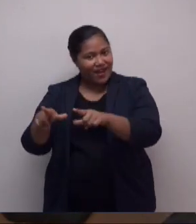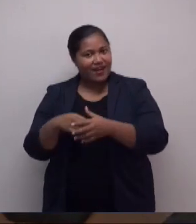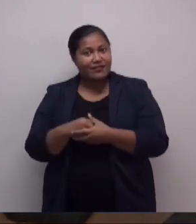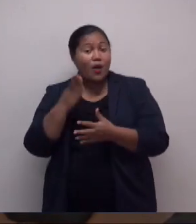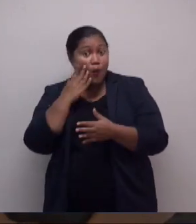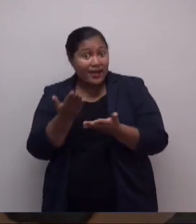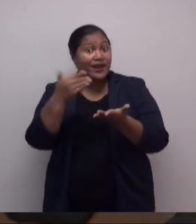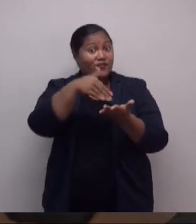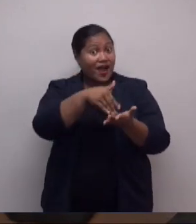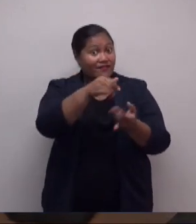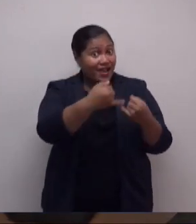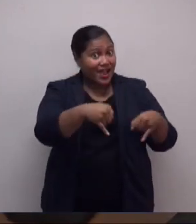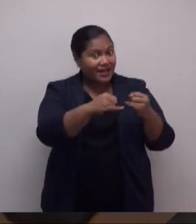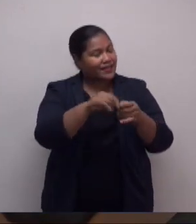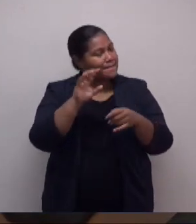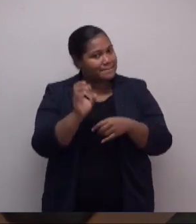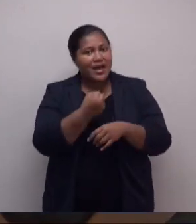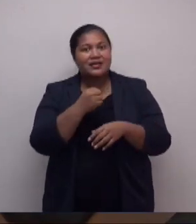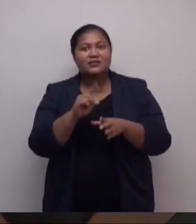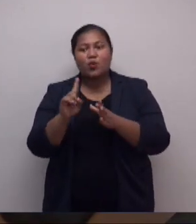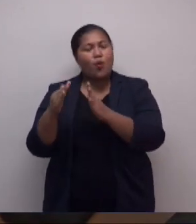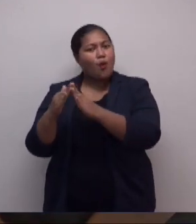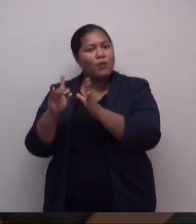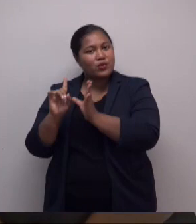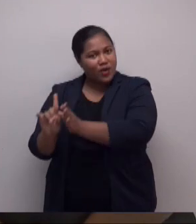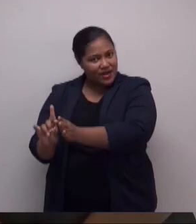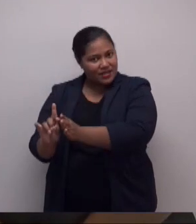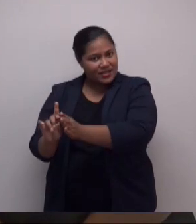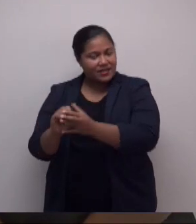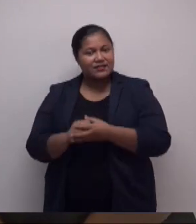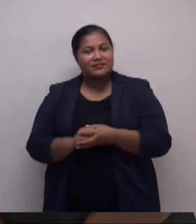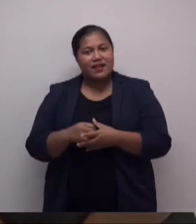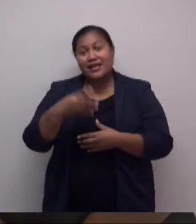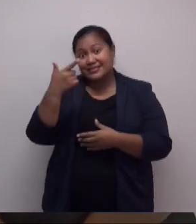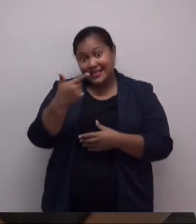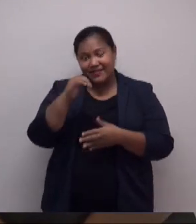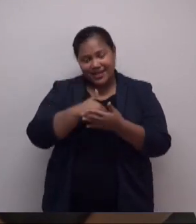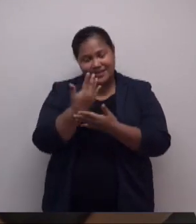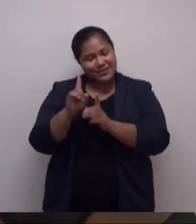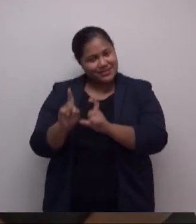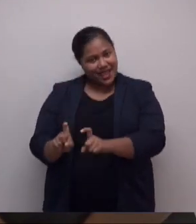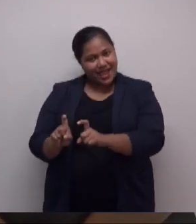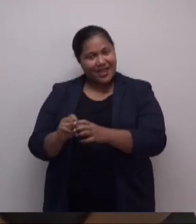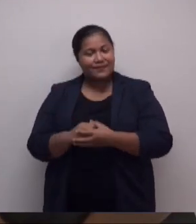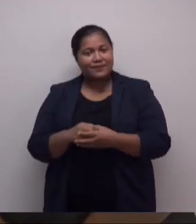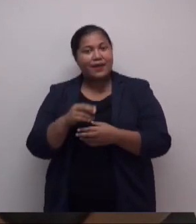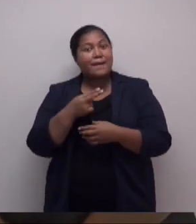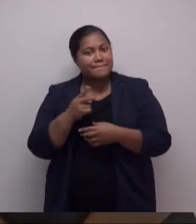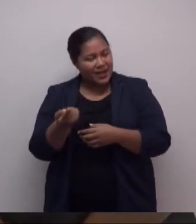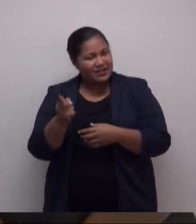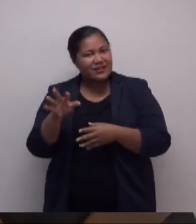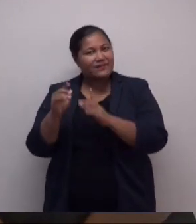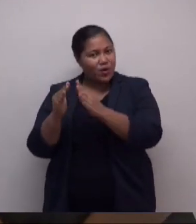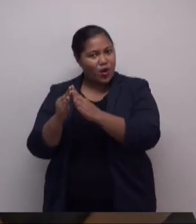arrival, they must immediately enter home quarantine for a period of 7 days, but they will be home